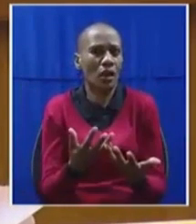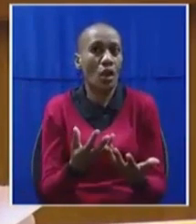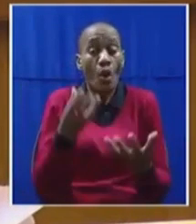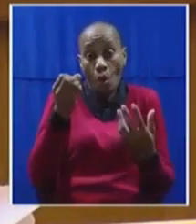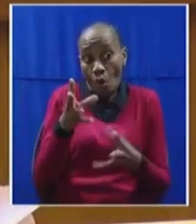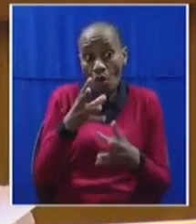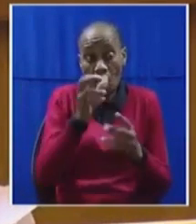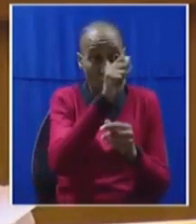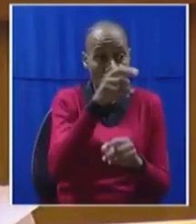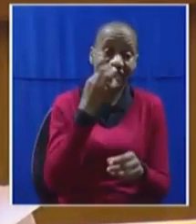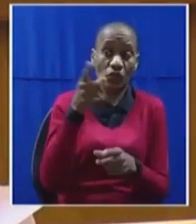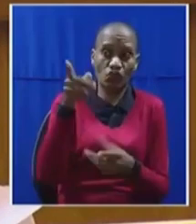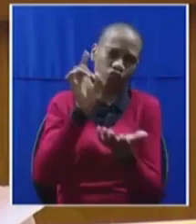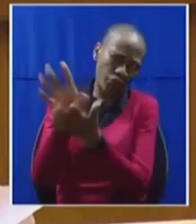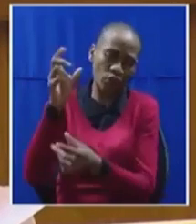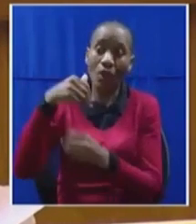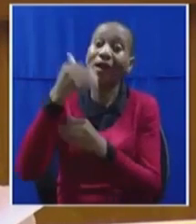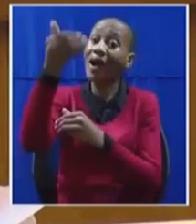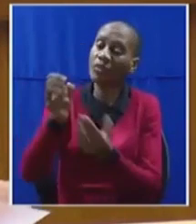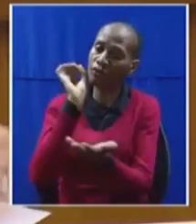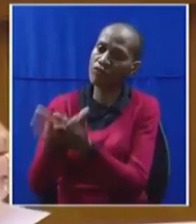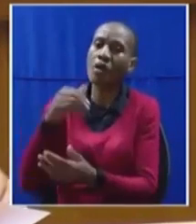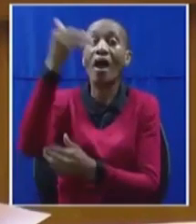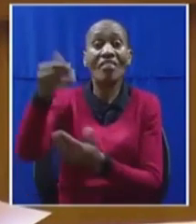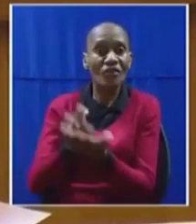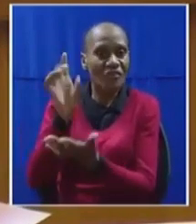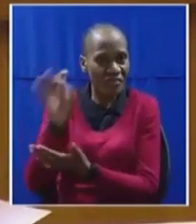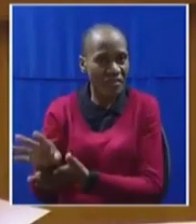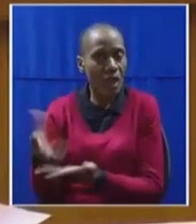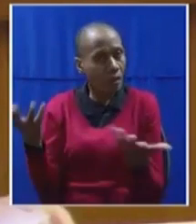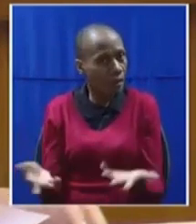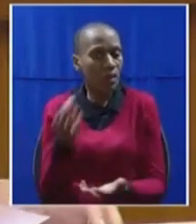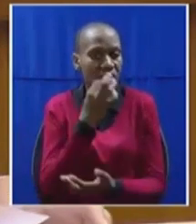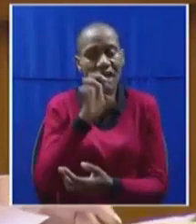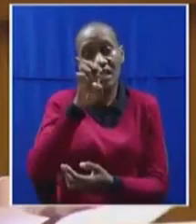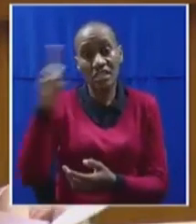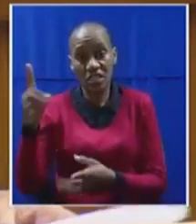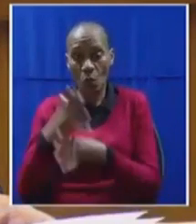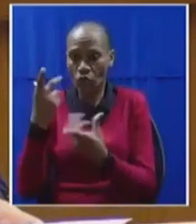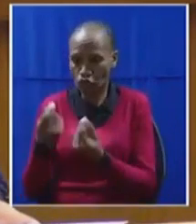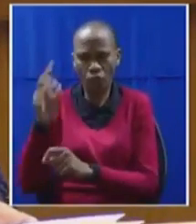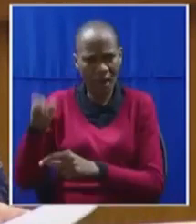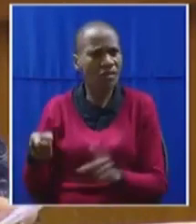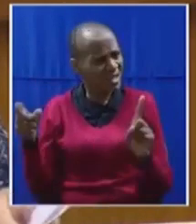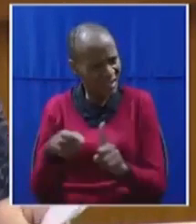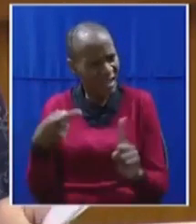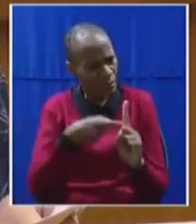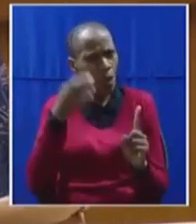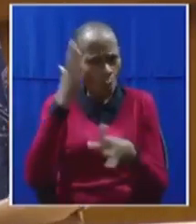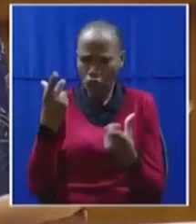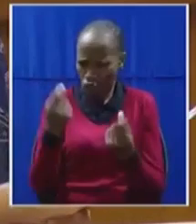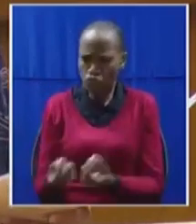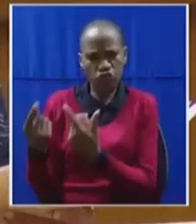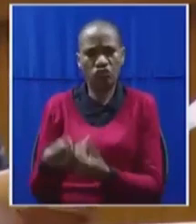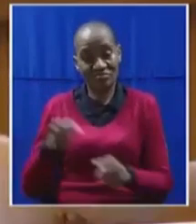him too, and the next one too? The Act only says the ED must do his job, which he was doing, and as I said when I walked out, you should